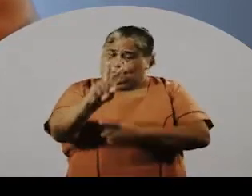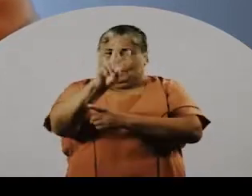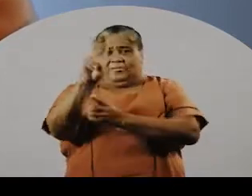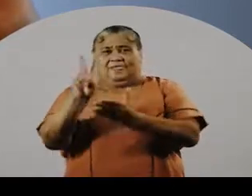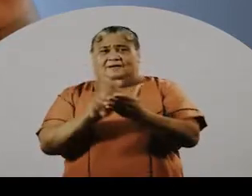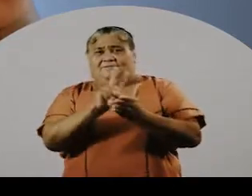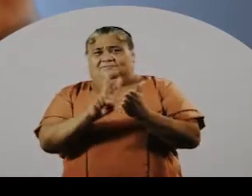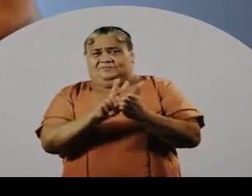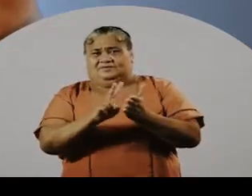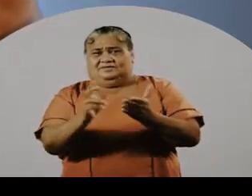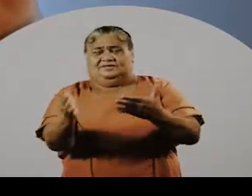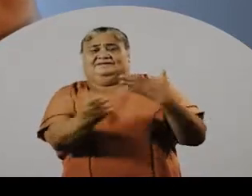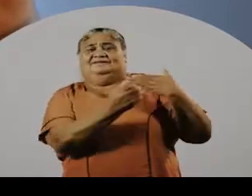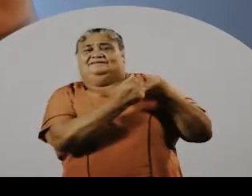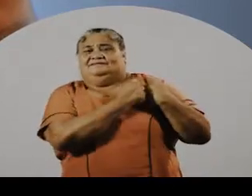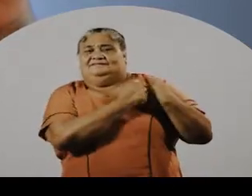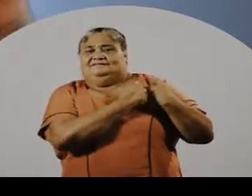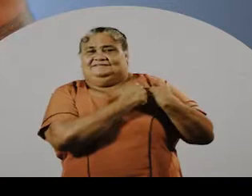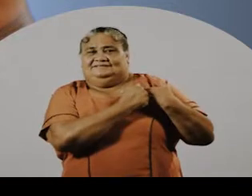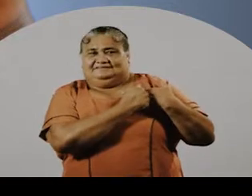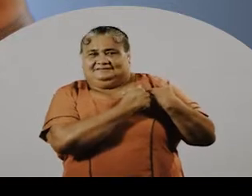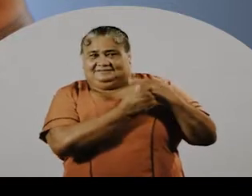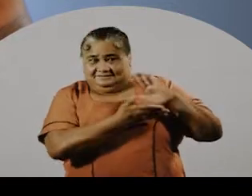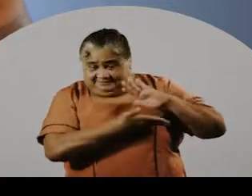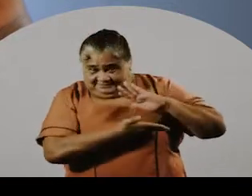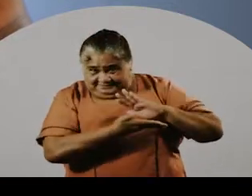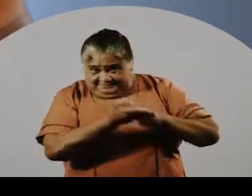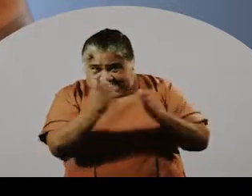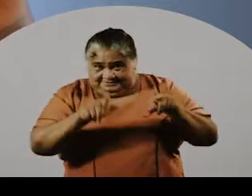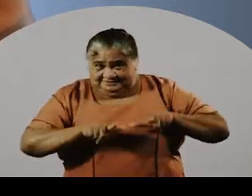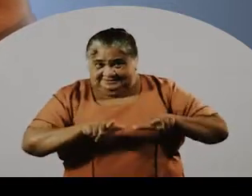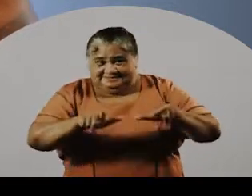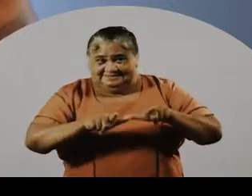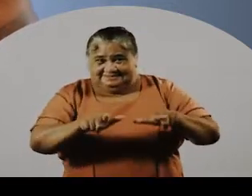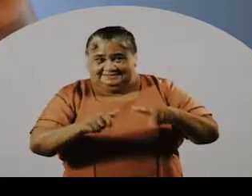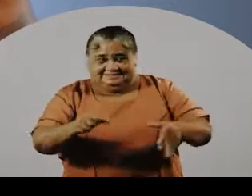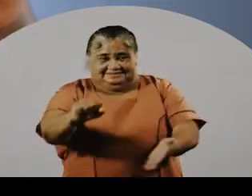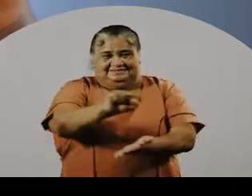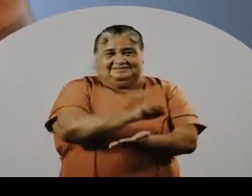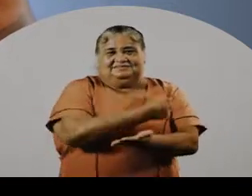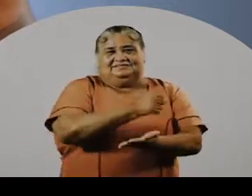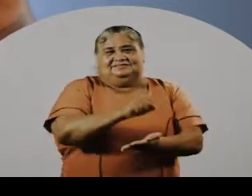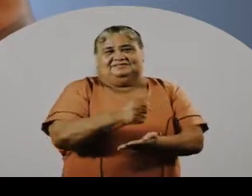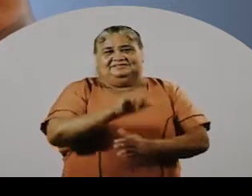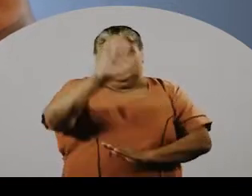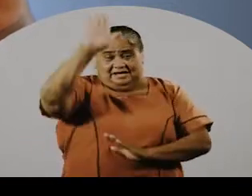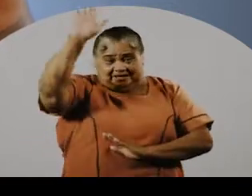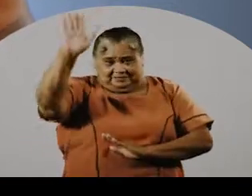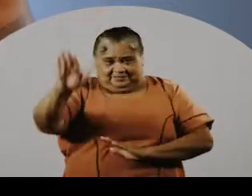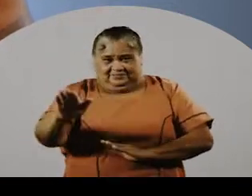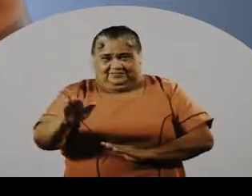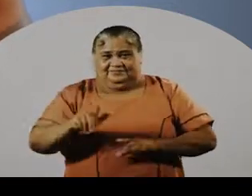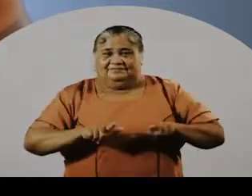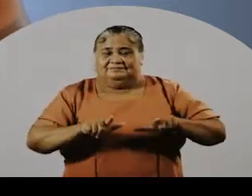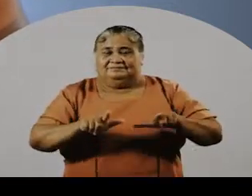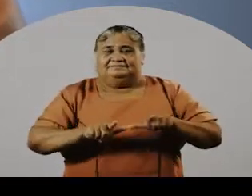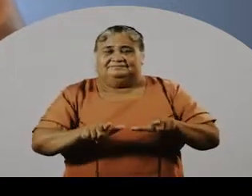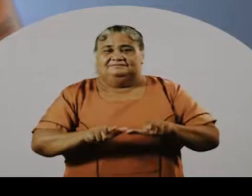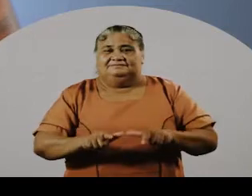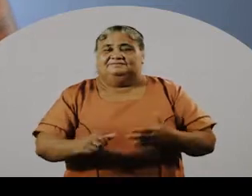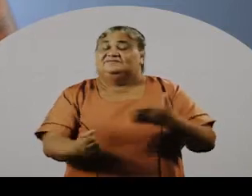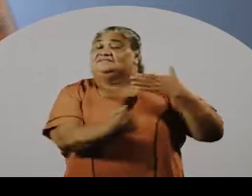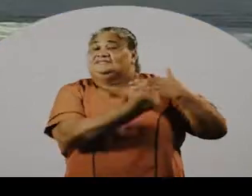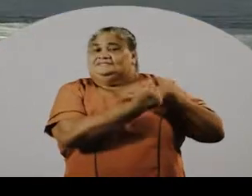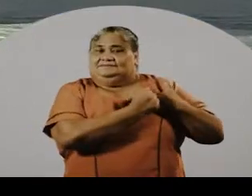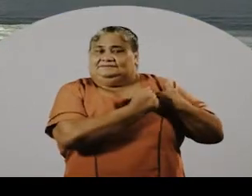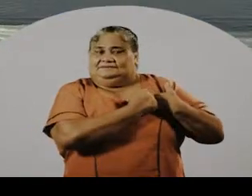leilau sila sila, le hango le nei ata, o loutou saunga le mu, au anga I atu le whainga malanga I lungo le vasa, manuia le whainga